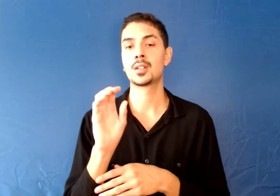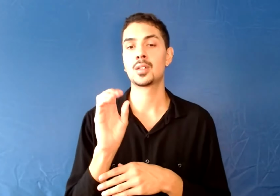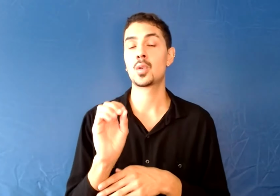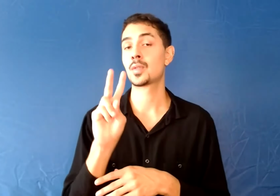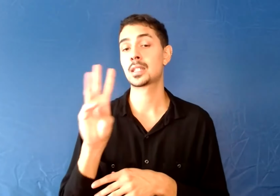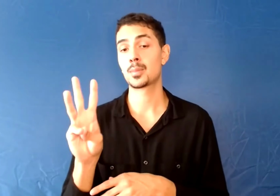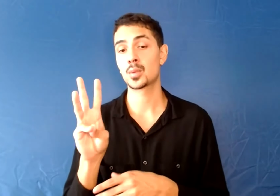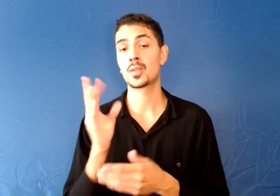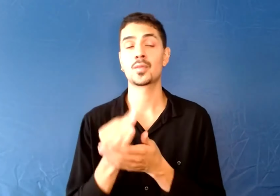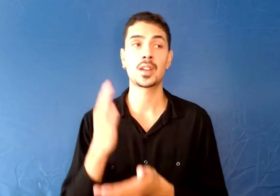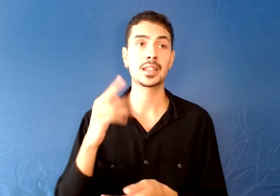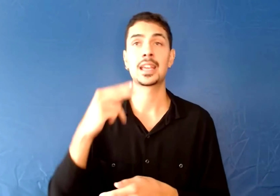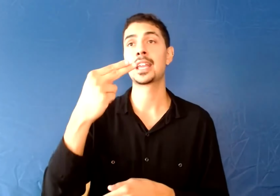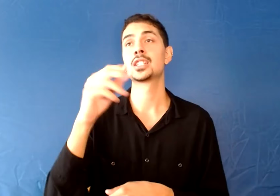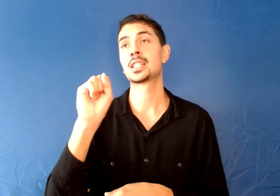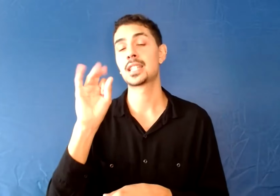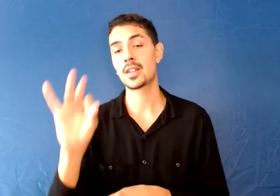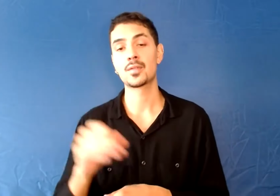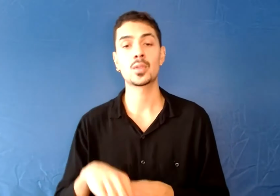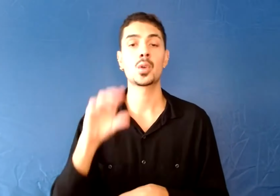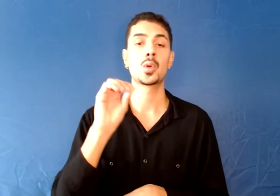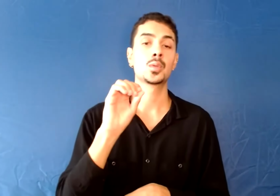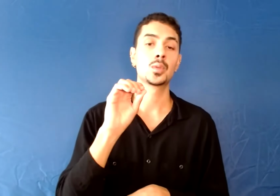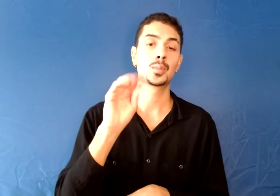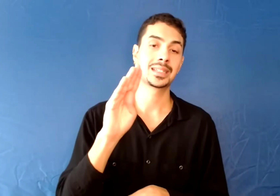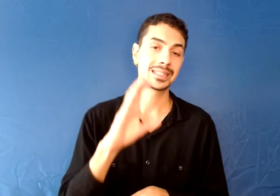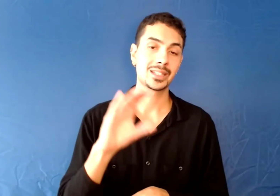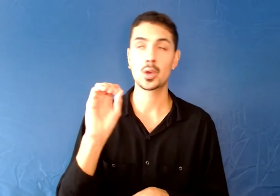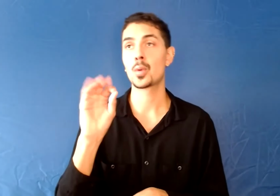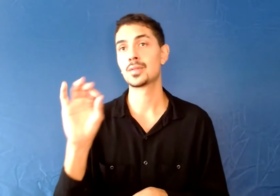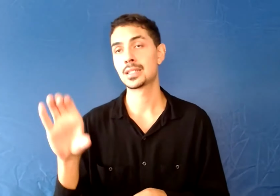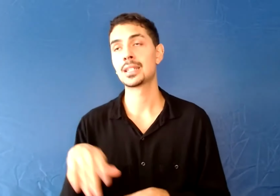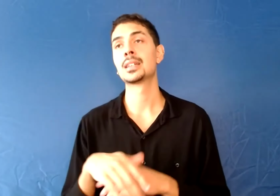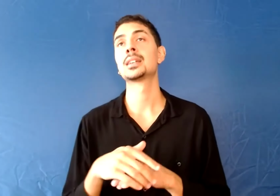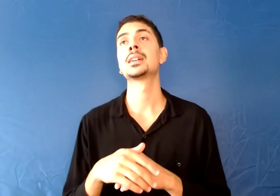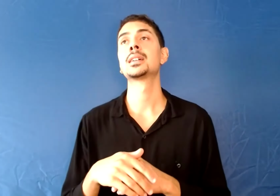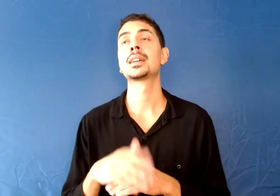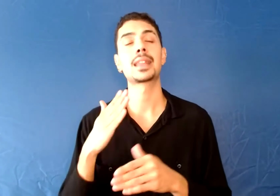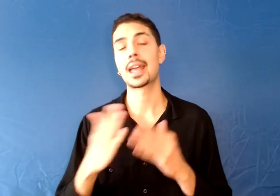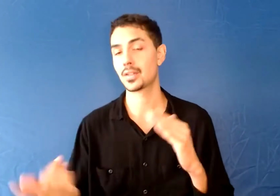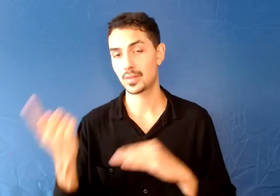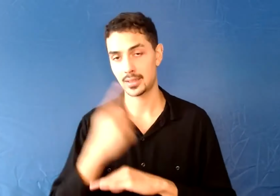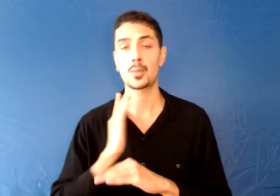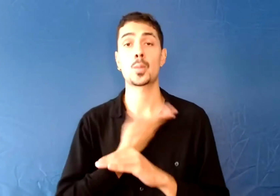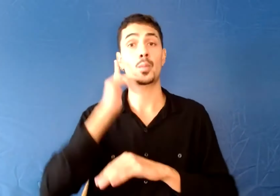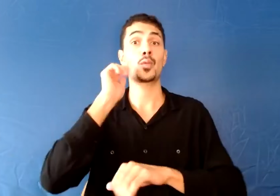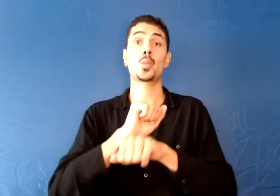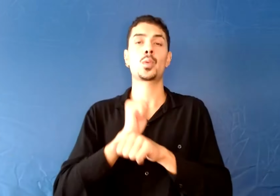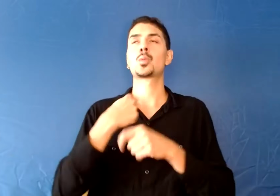MIWSAC, HHS, OVC. At the end of the day, the beautiful thing about our work is we try to